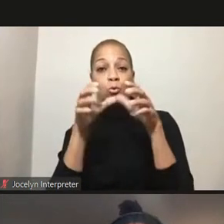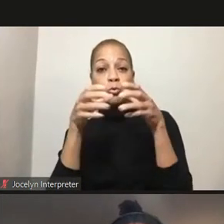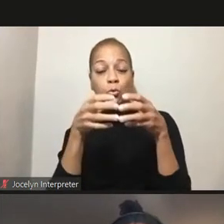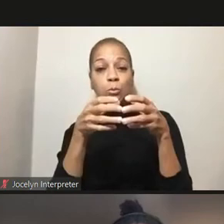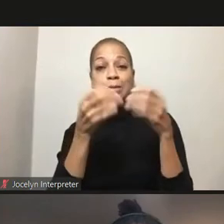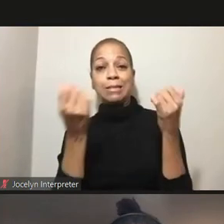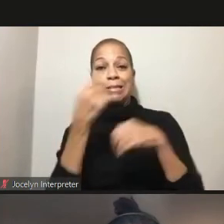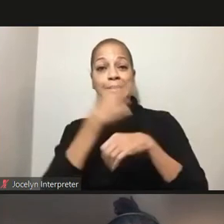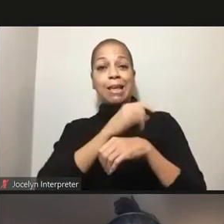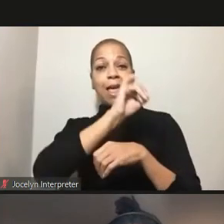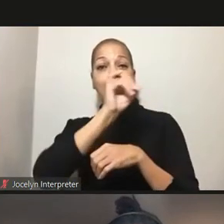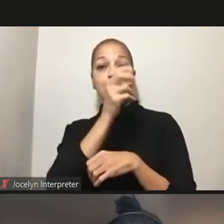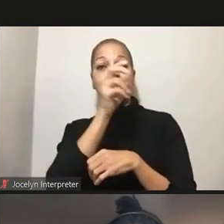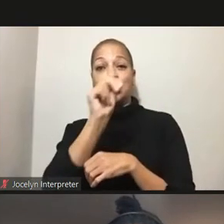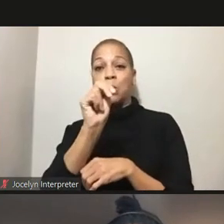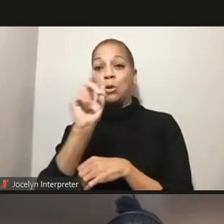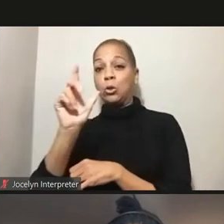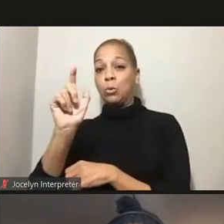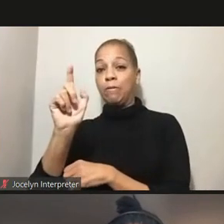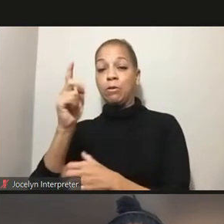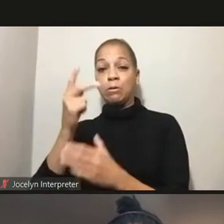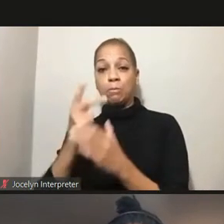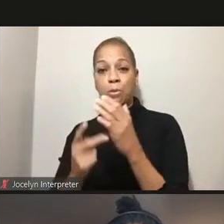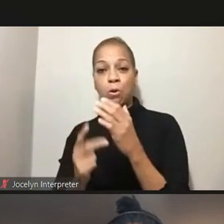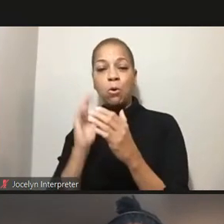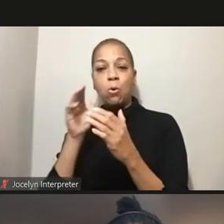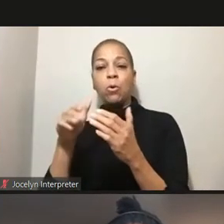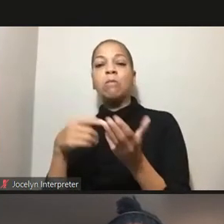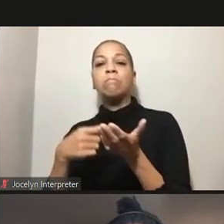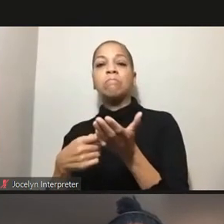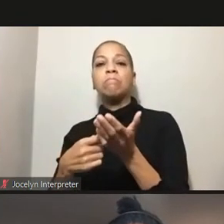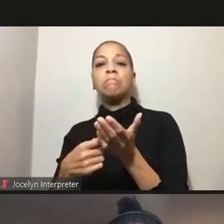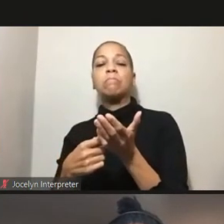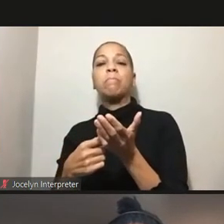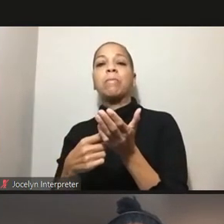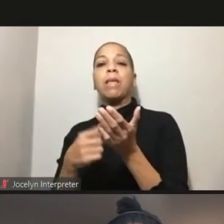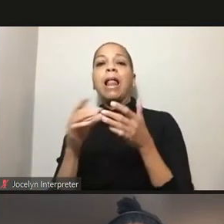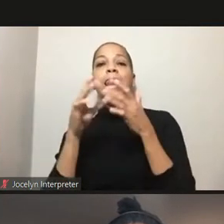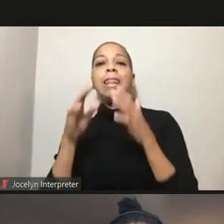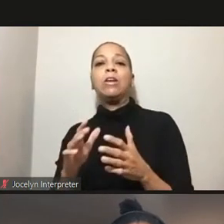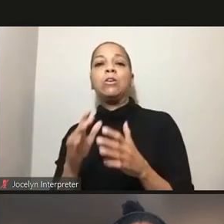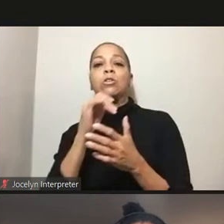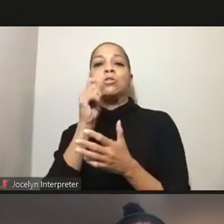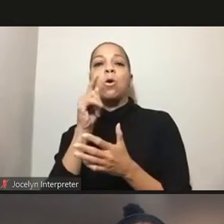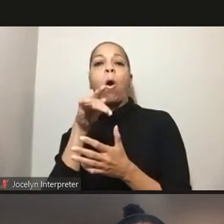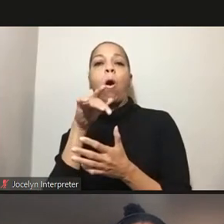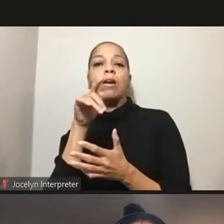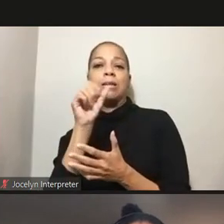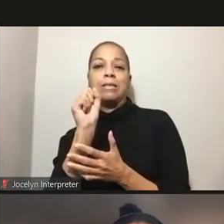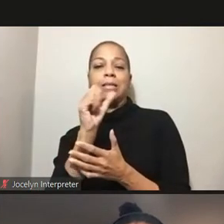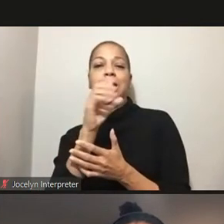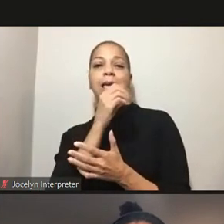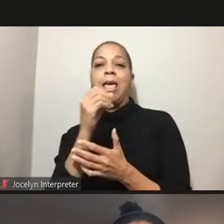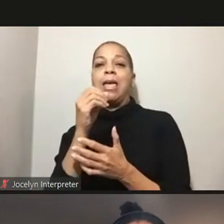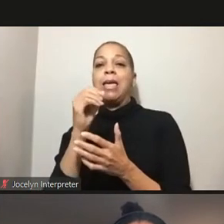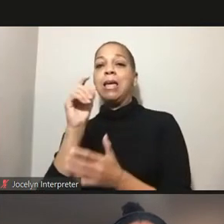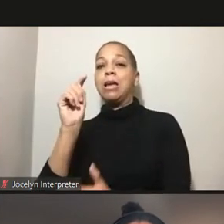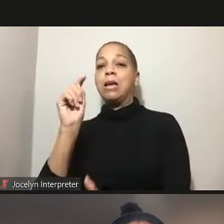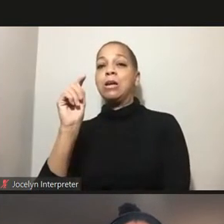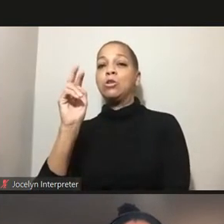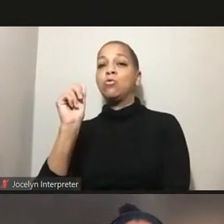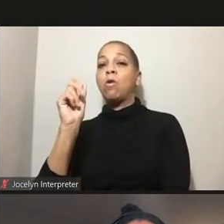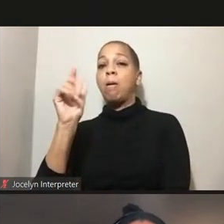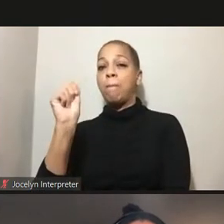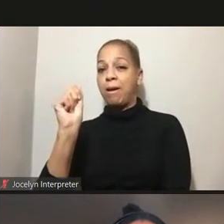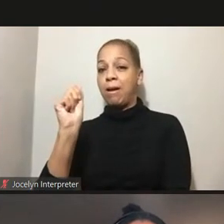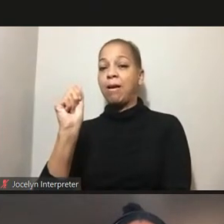feature artists and museum leaders addressing trauma and the consumption of art. The idea for this program